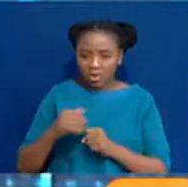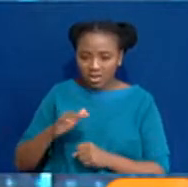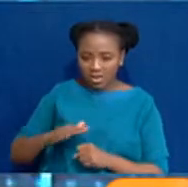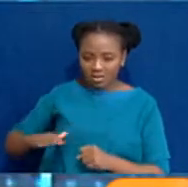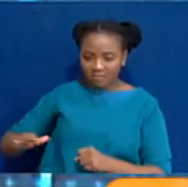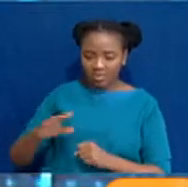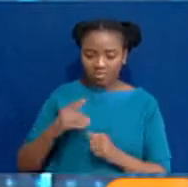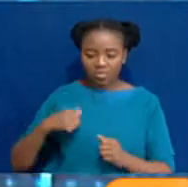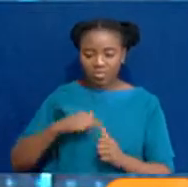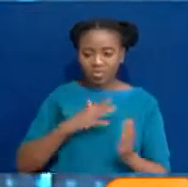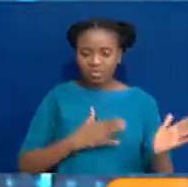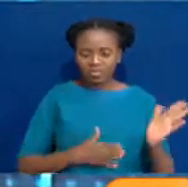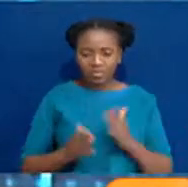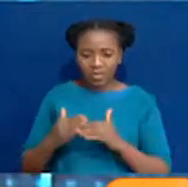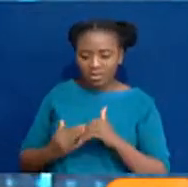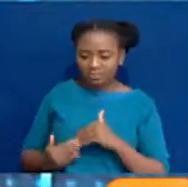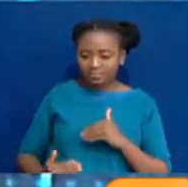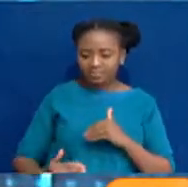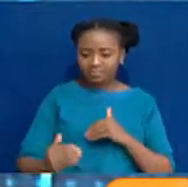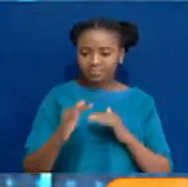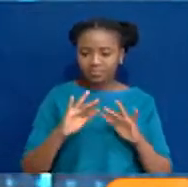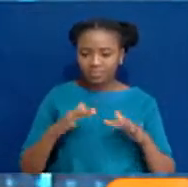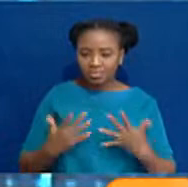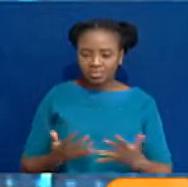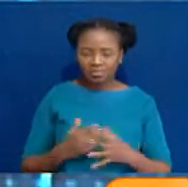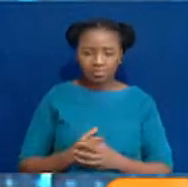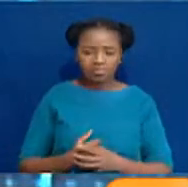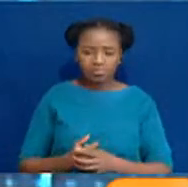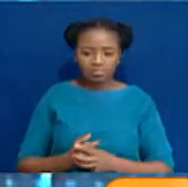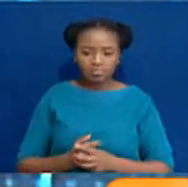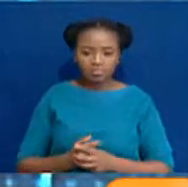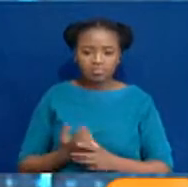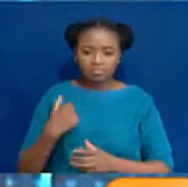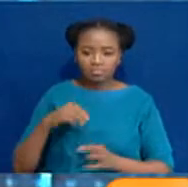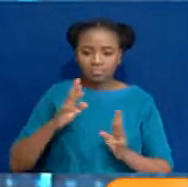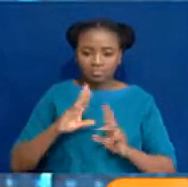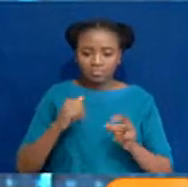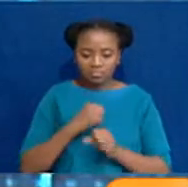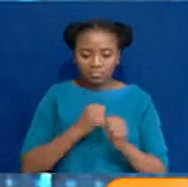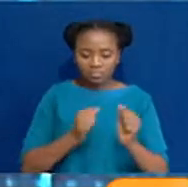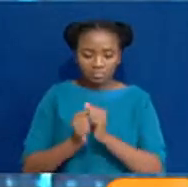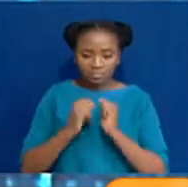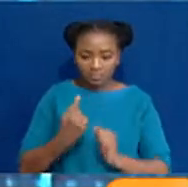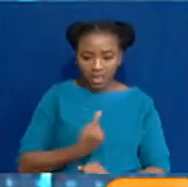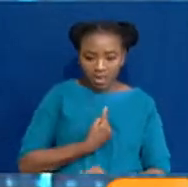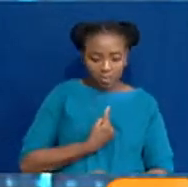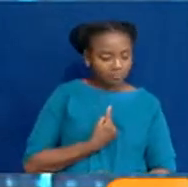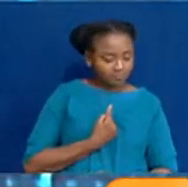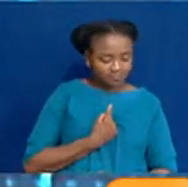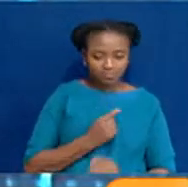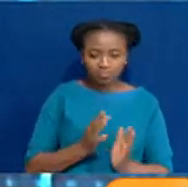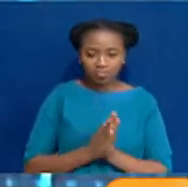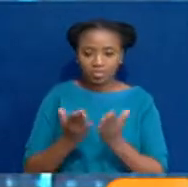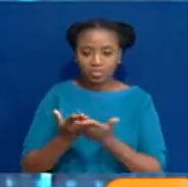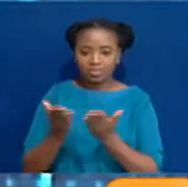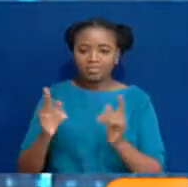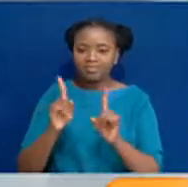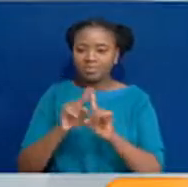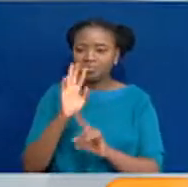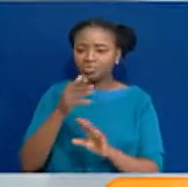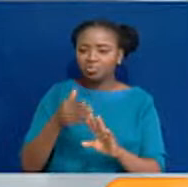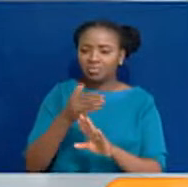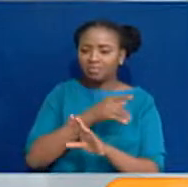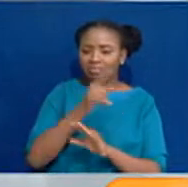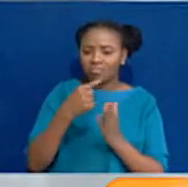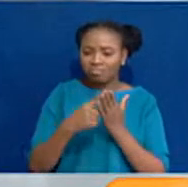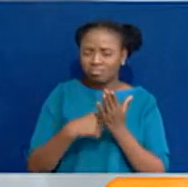where we want to go to get the buy-in of the media as well. We'll carry everybody along in this journey. We are not going to do it in isolation. All right. In your last discussion, you also indicated